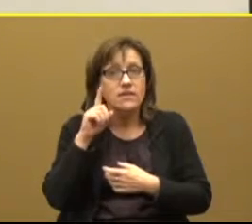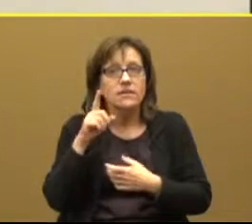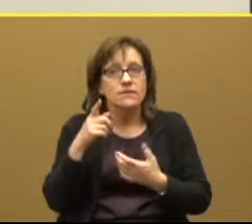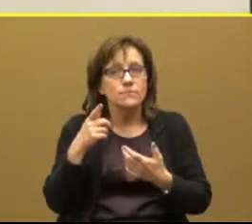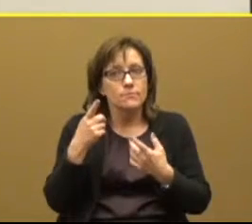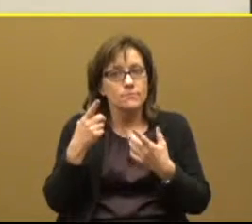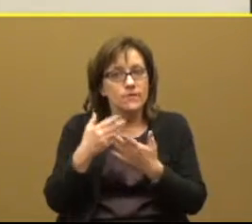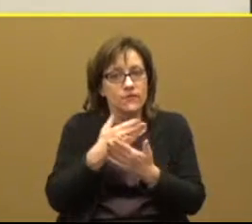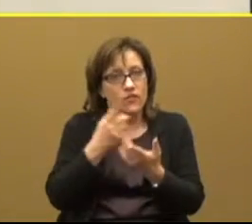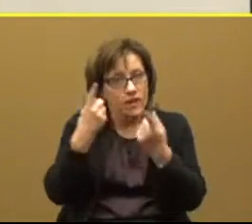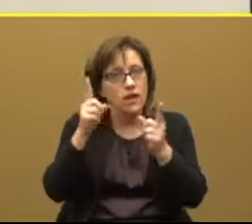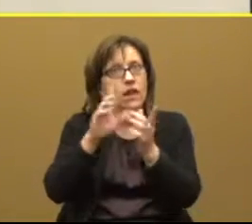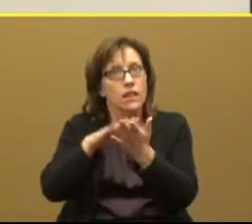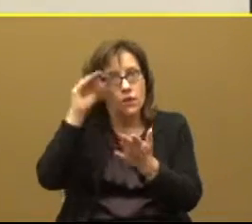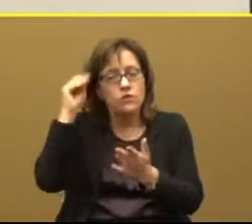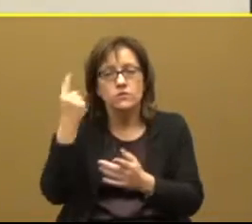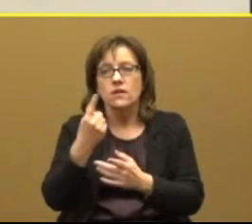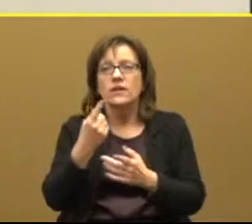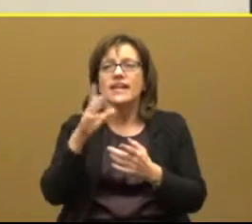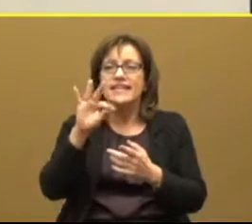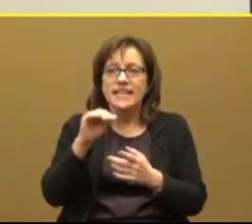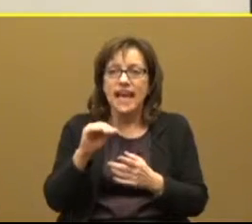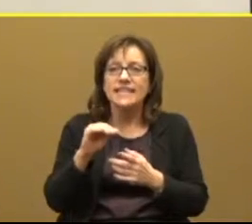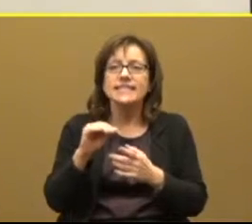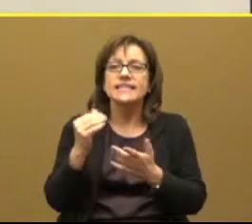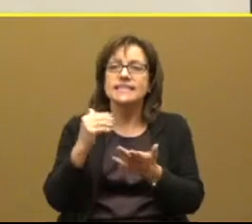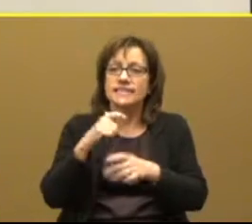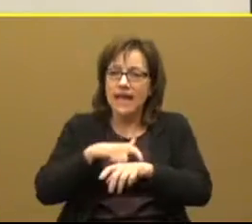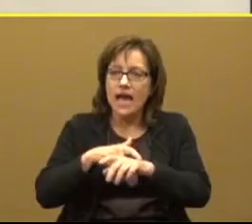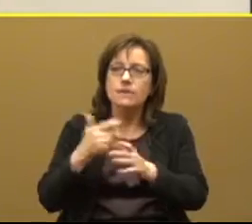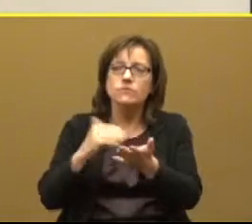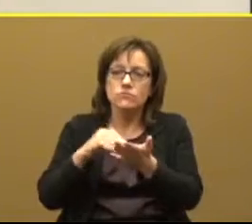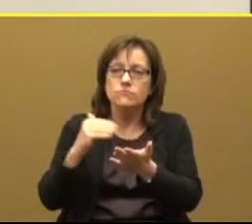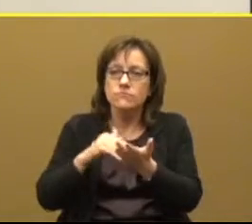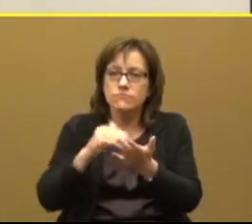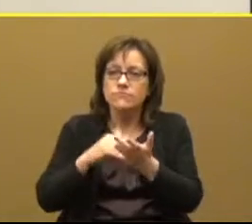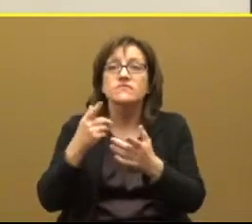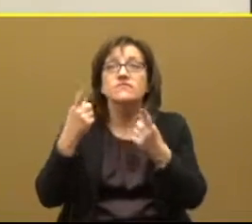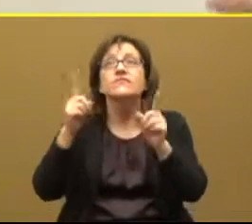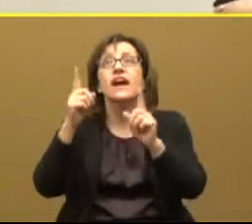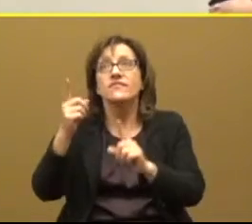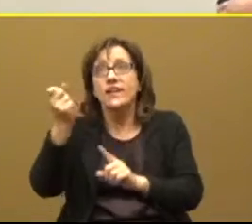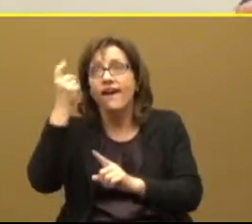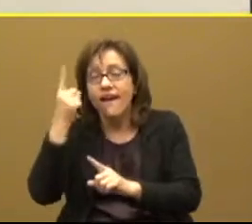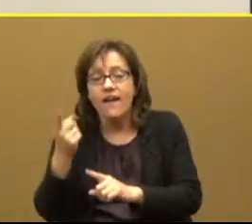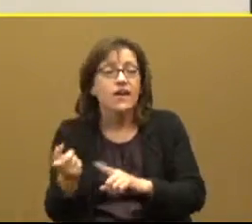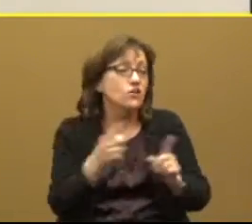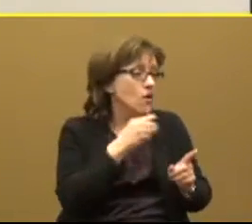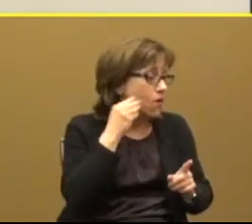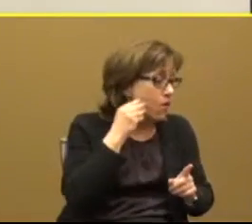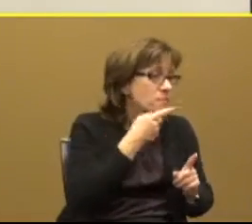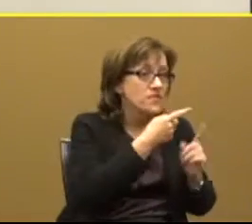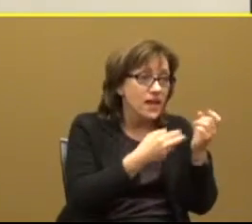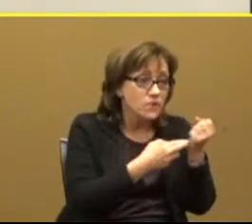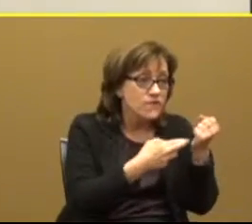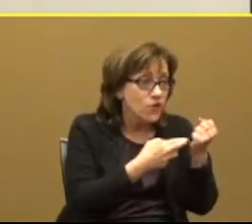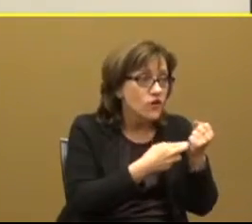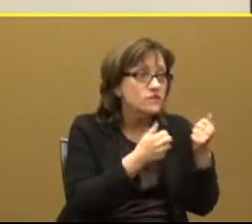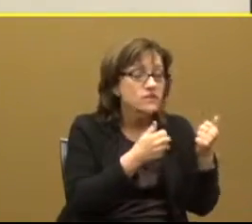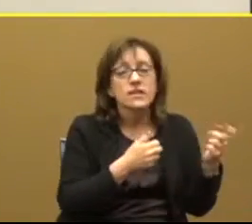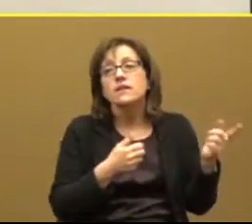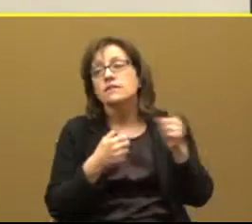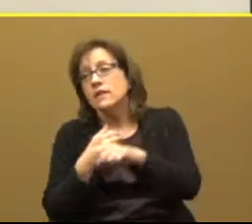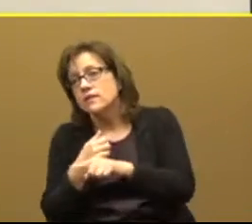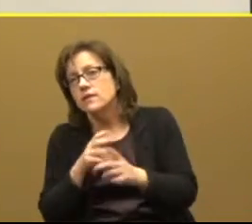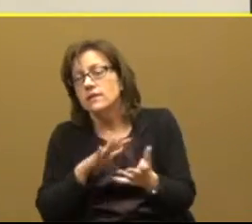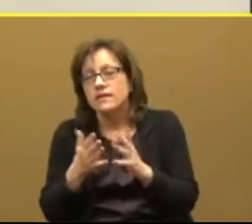90 trials minimally to learn something, and then they go home and then it gets reinforced, and so now you've been backed up again. So